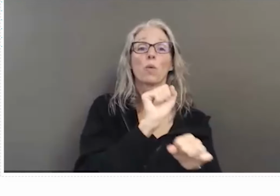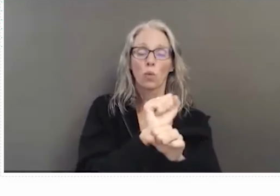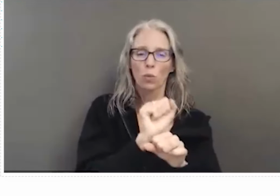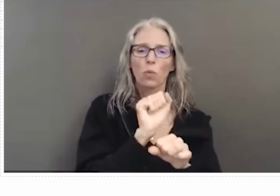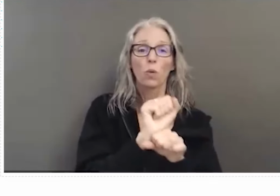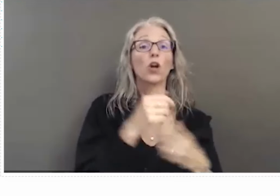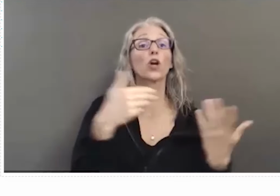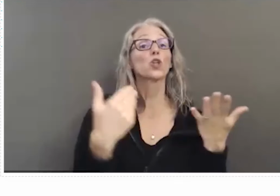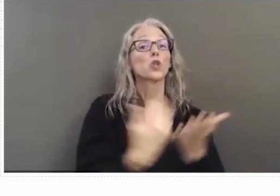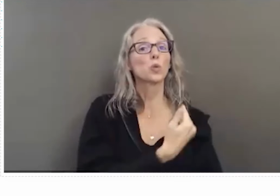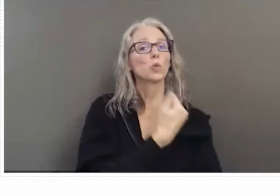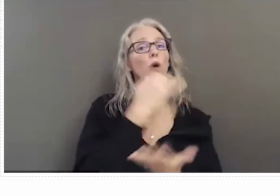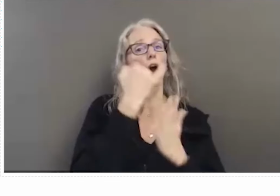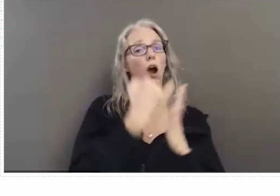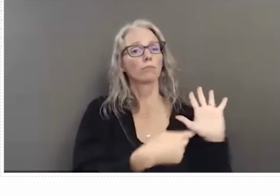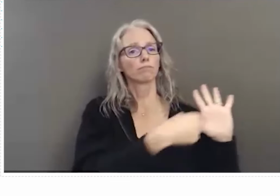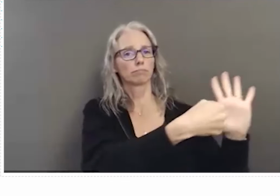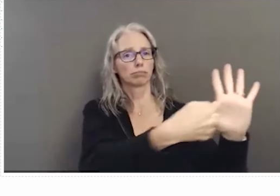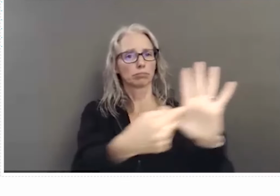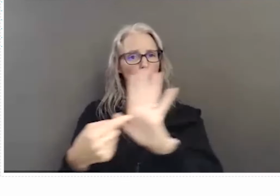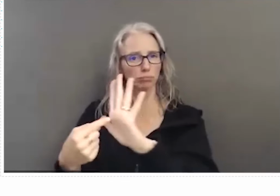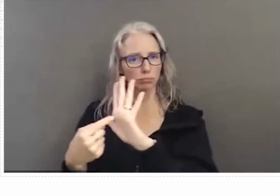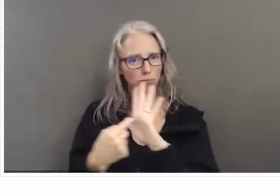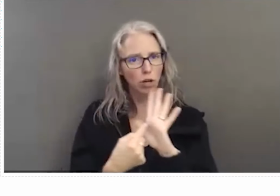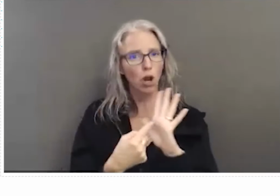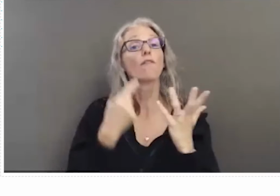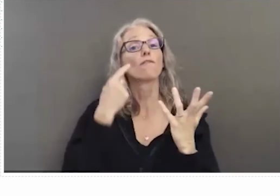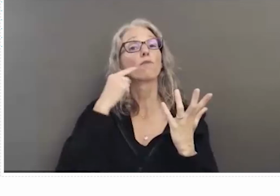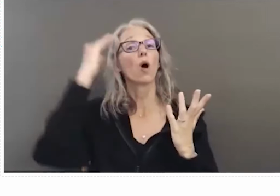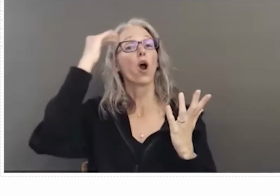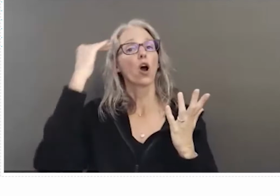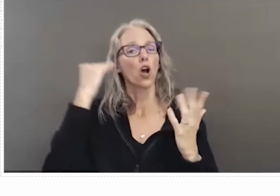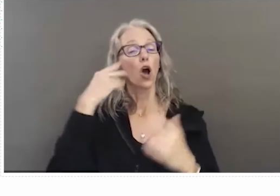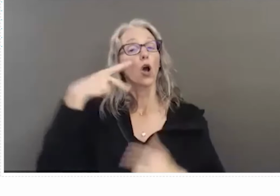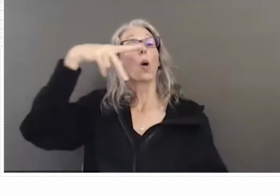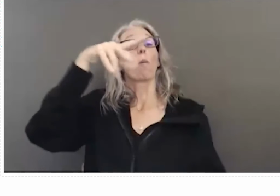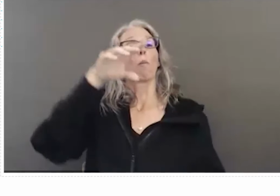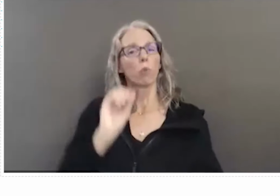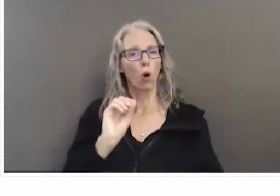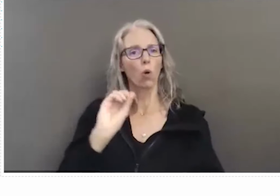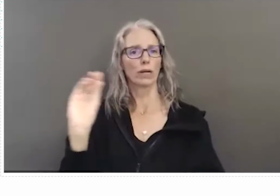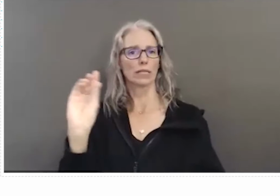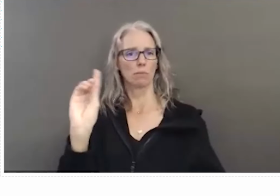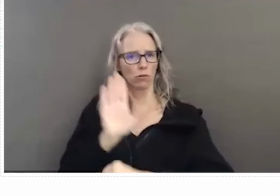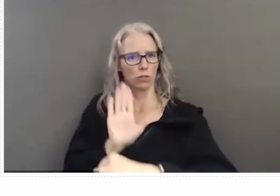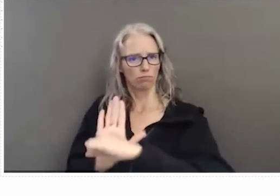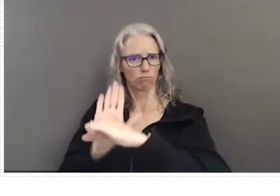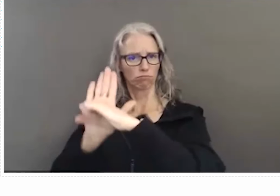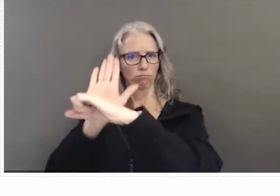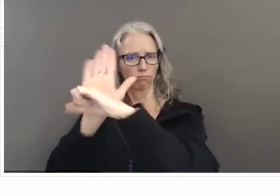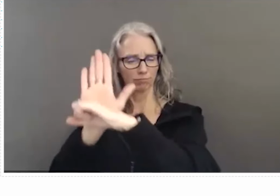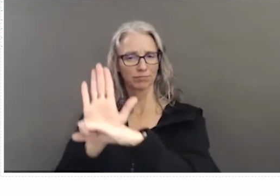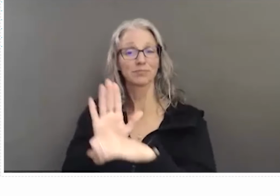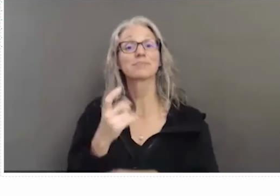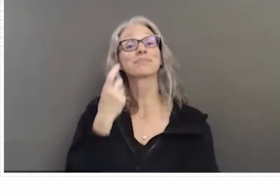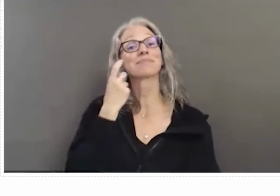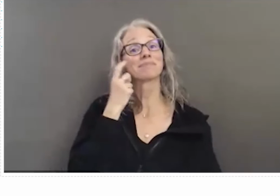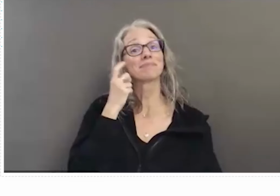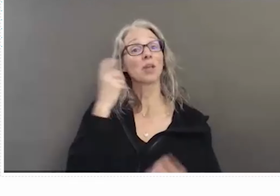of the ongoing pro-democracy movement in Hong Kong, which won an Innovation Award at the Jessies.